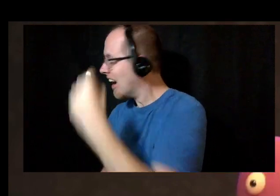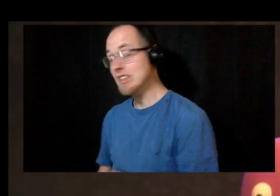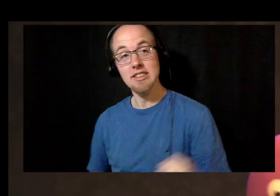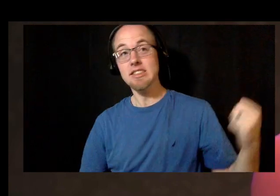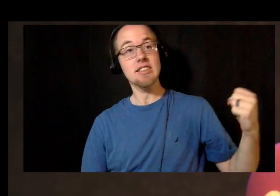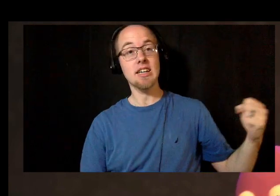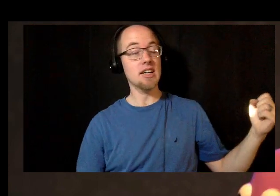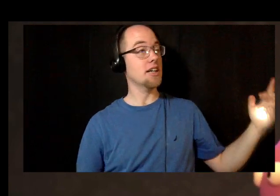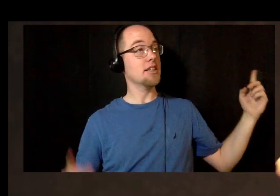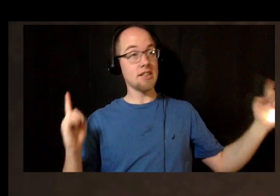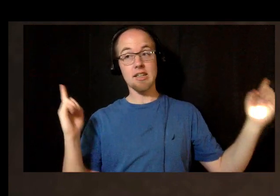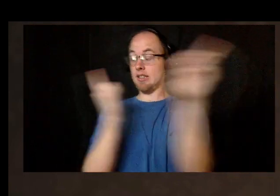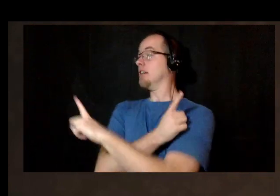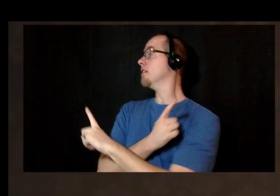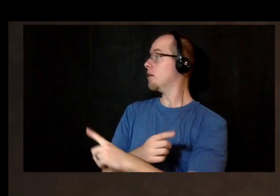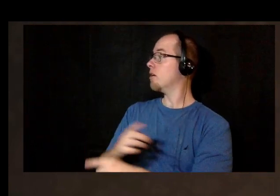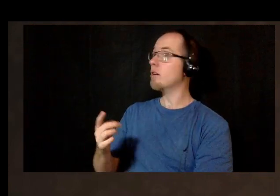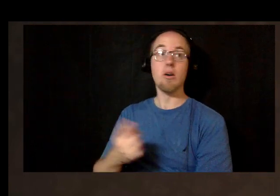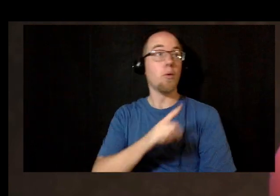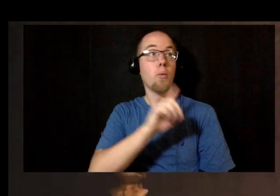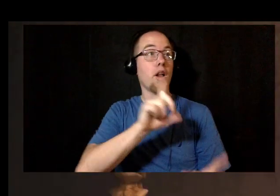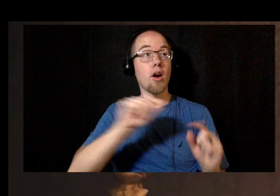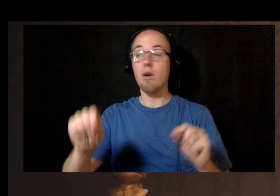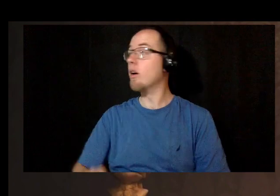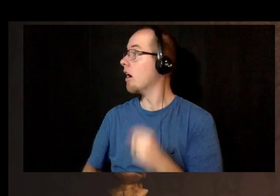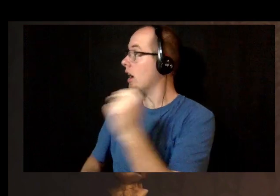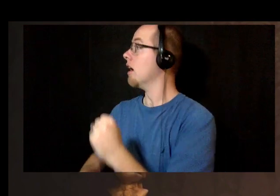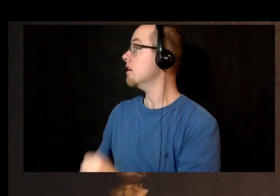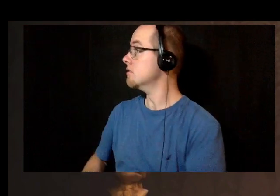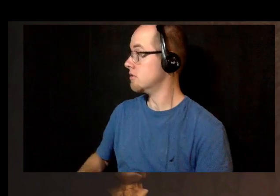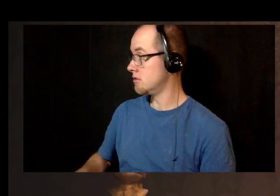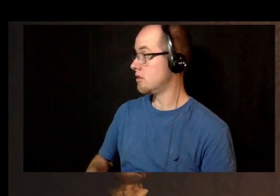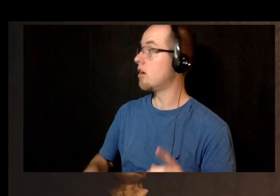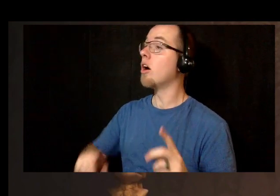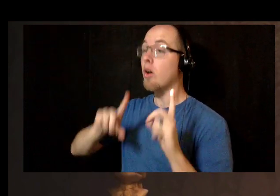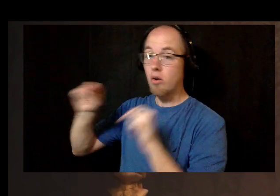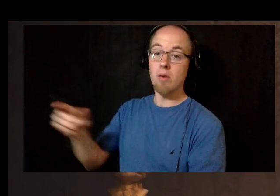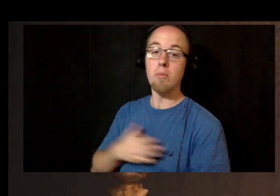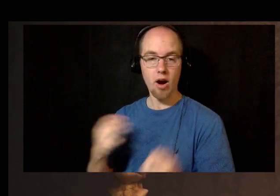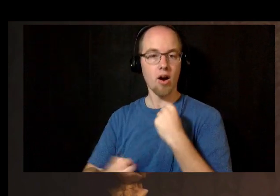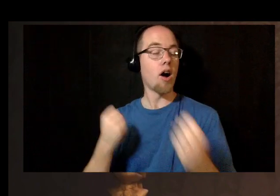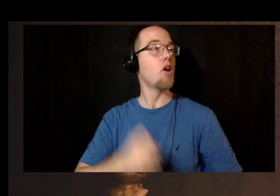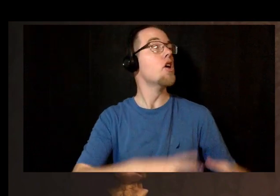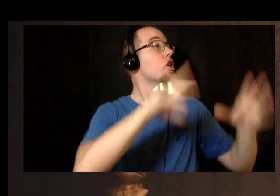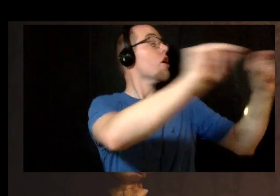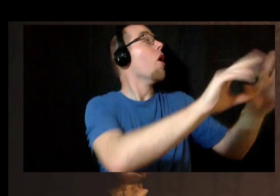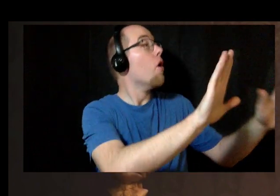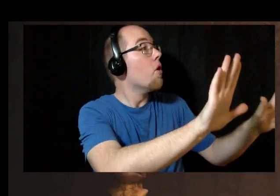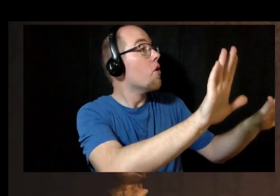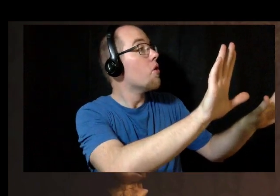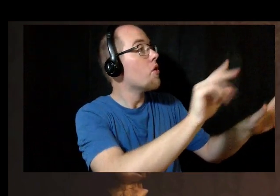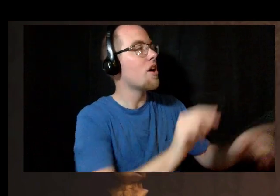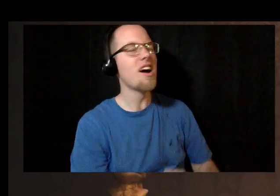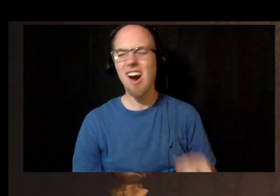runs straight past me. I'm like, where are you going? He's like, bah! Made a beeline for my car. I'm like, no, man, stop.